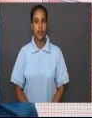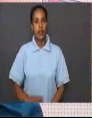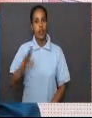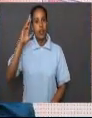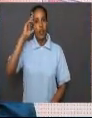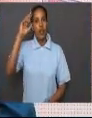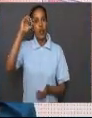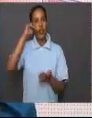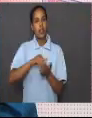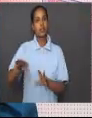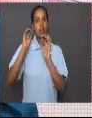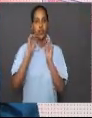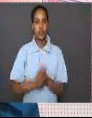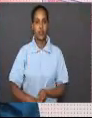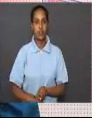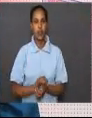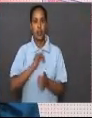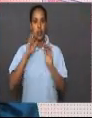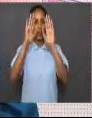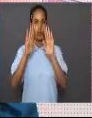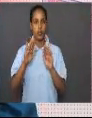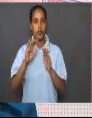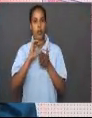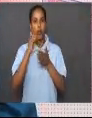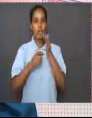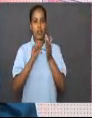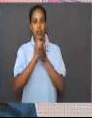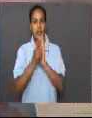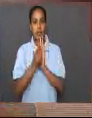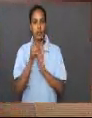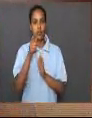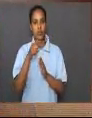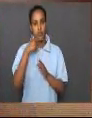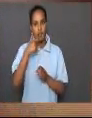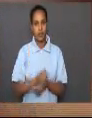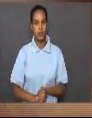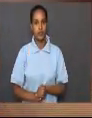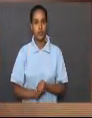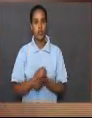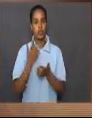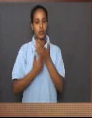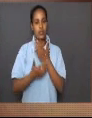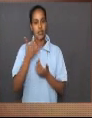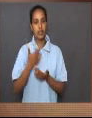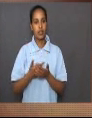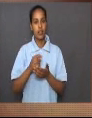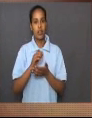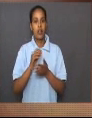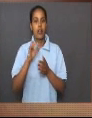Hello again, students. I wonder what examples you thought of. As